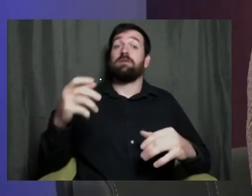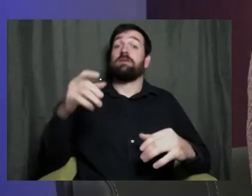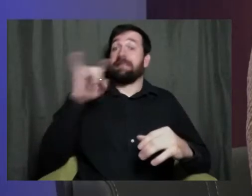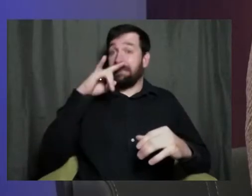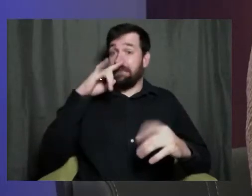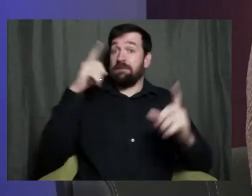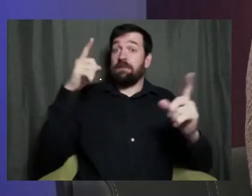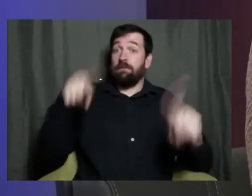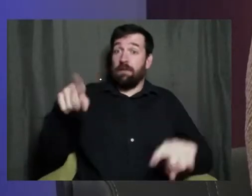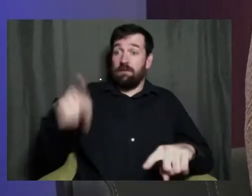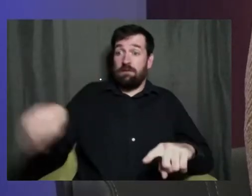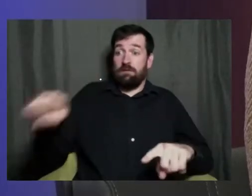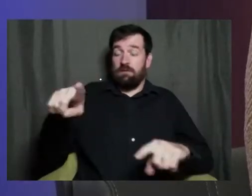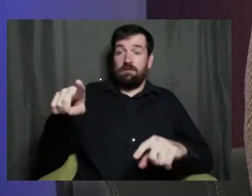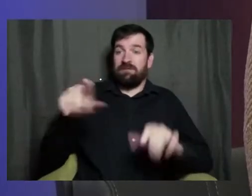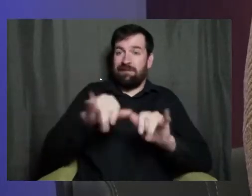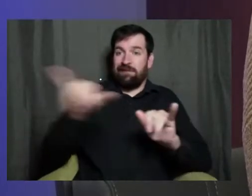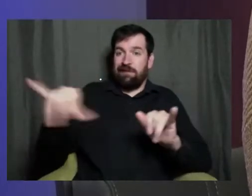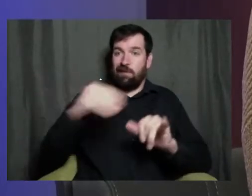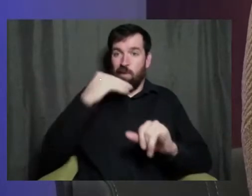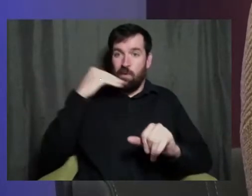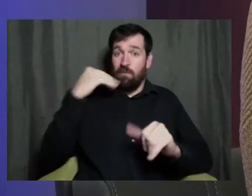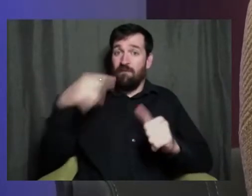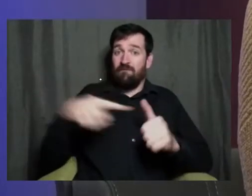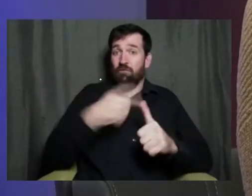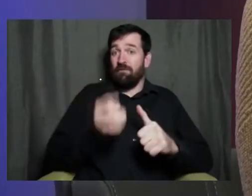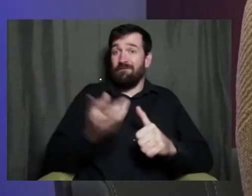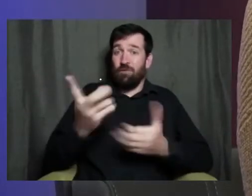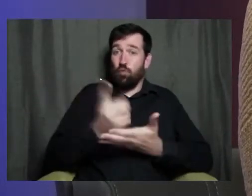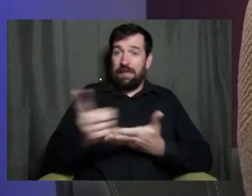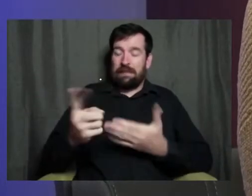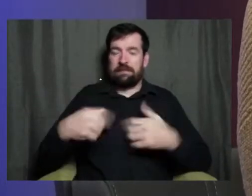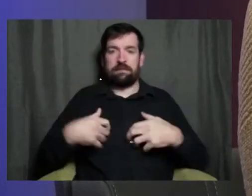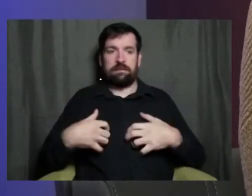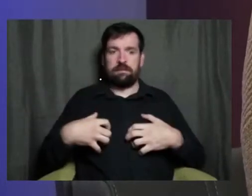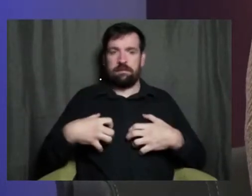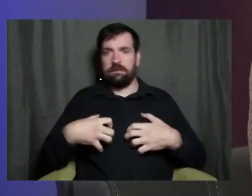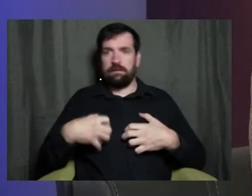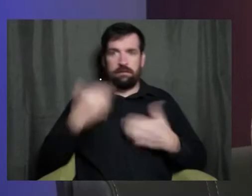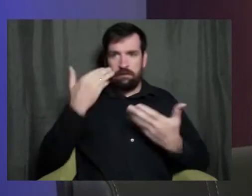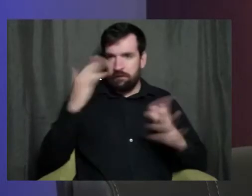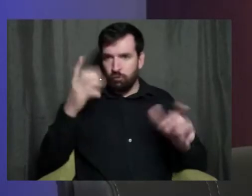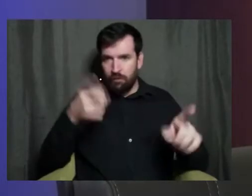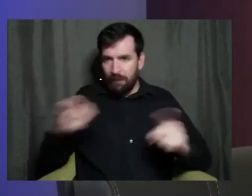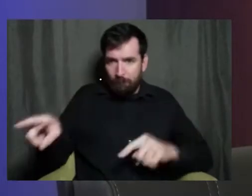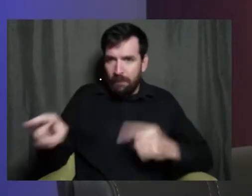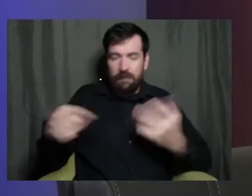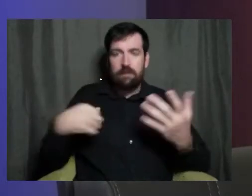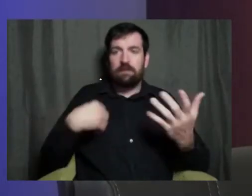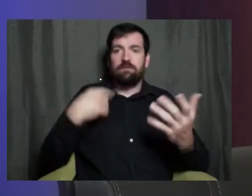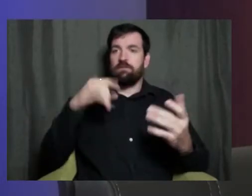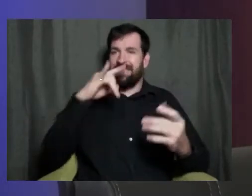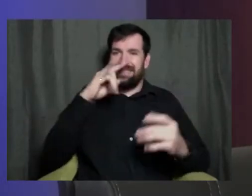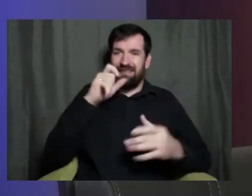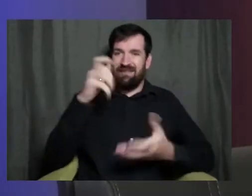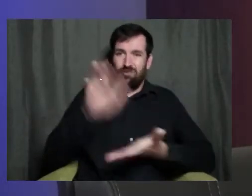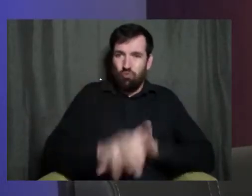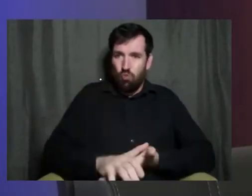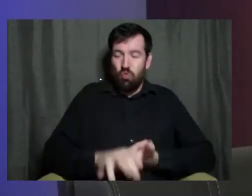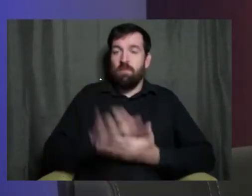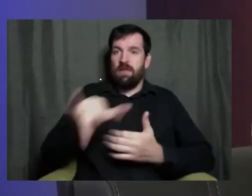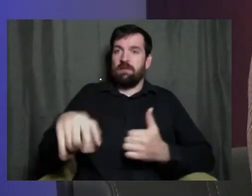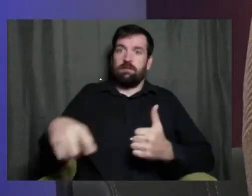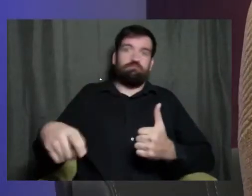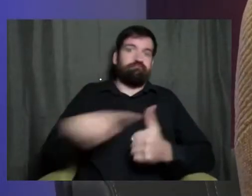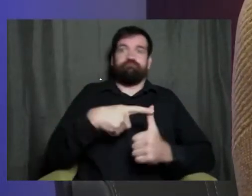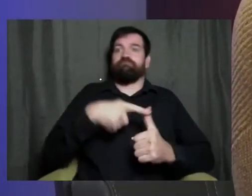for those first few weeks of the pandemic, I think we were all just kind of nervous of what was happening, didn't know what was going on, and kids weren't in school, which is a number one stressor for kids